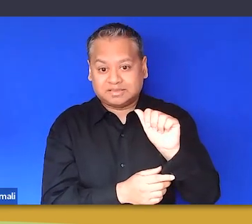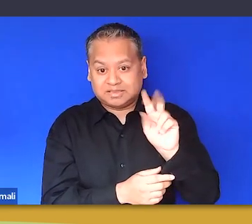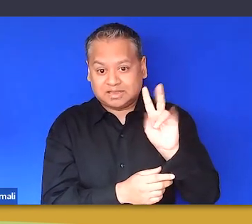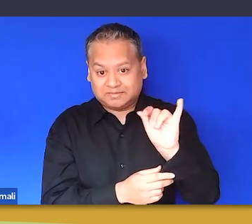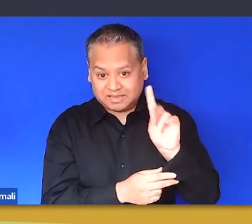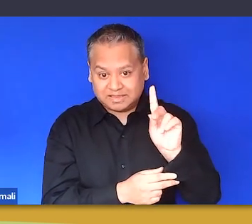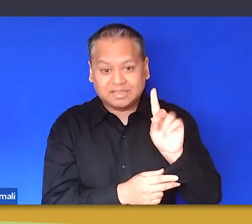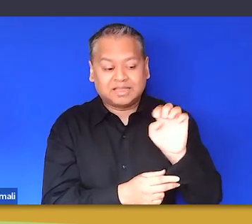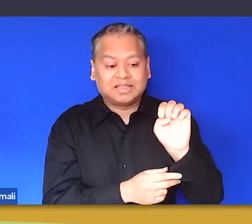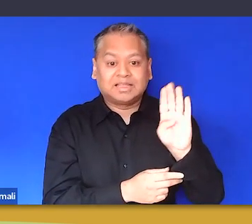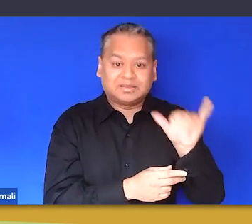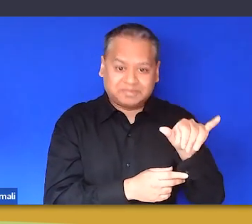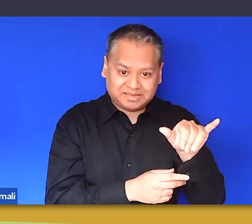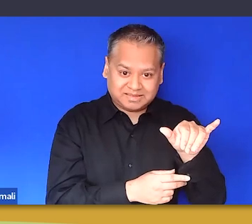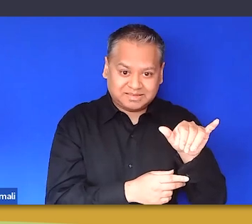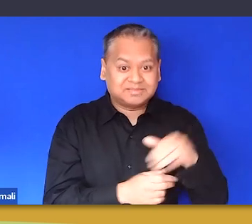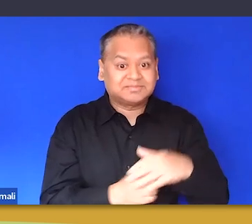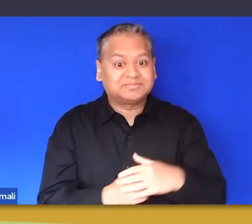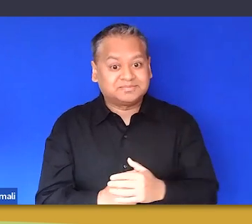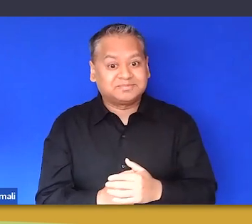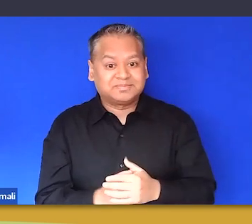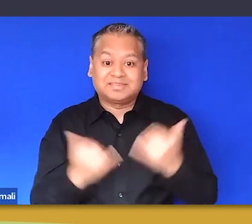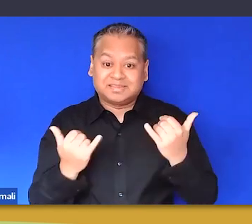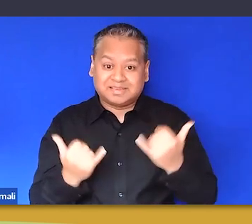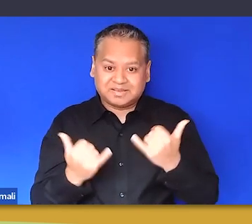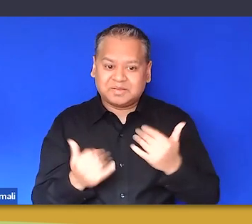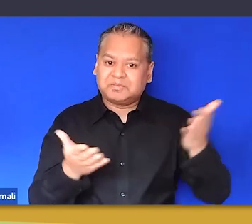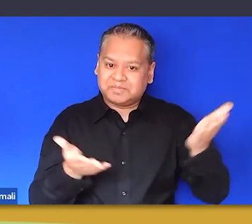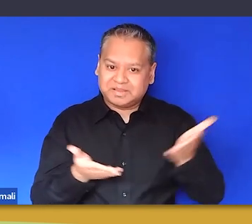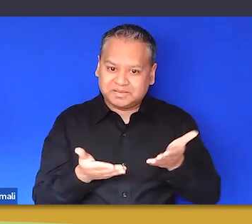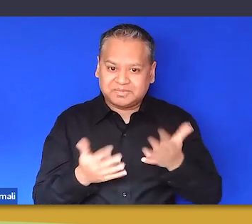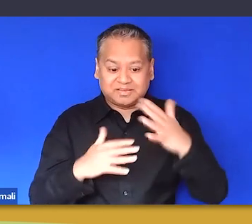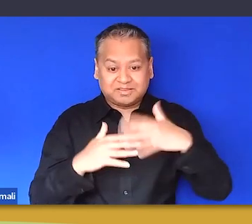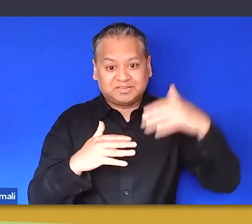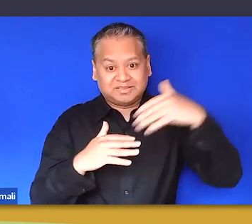Nation to welcome us to this event.